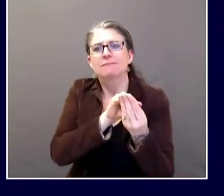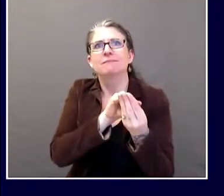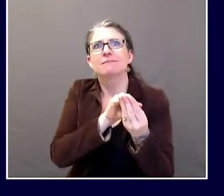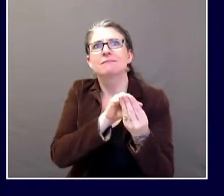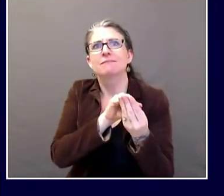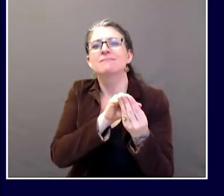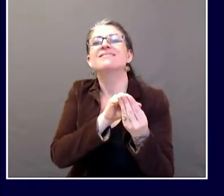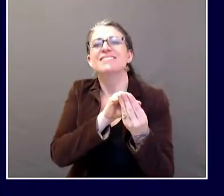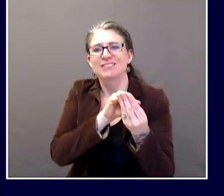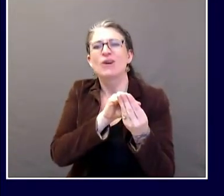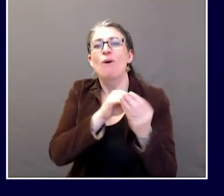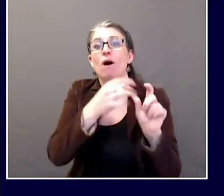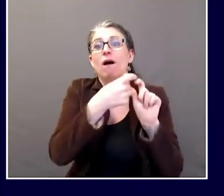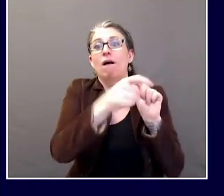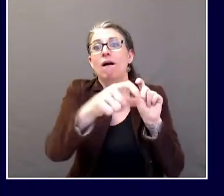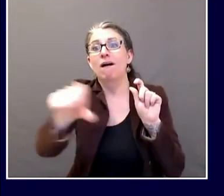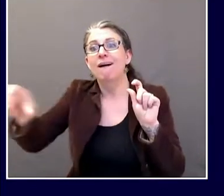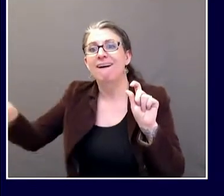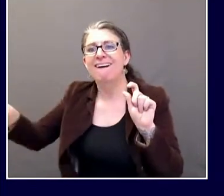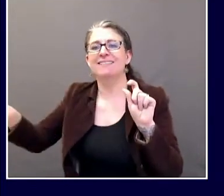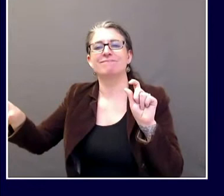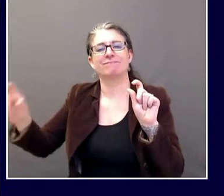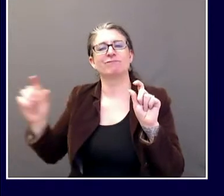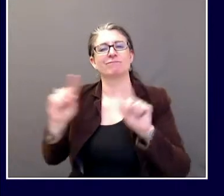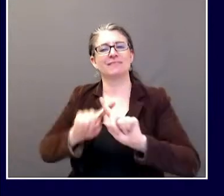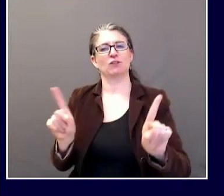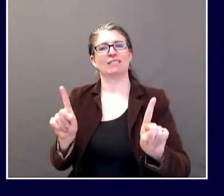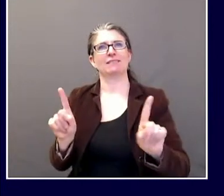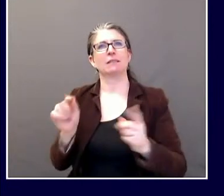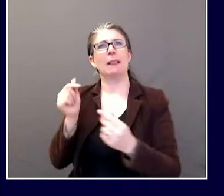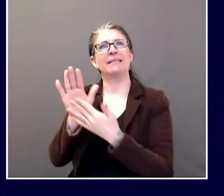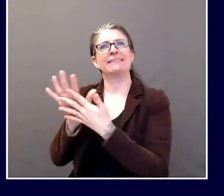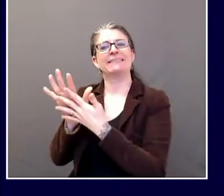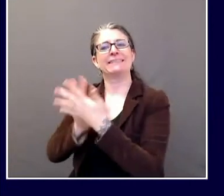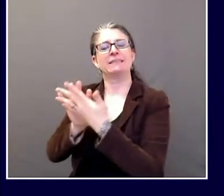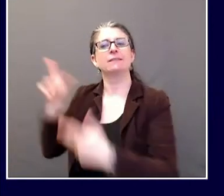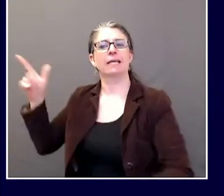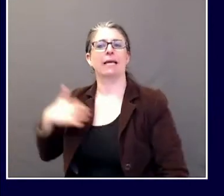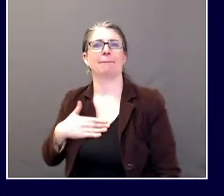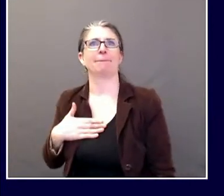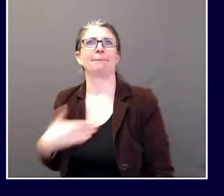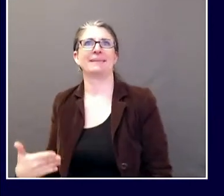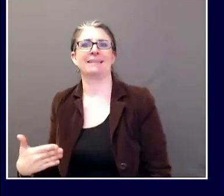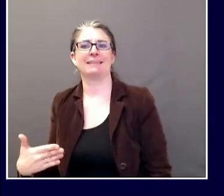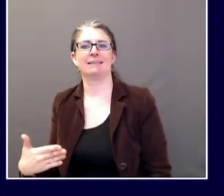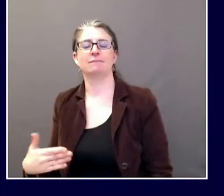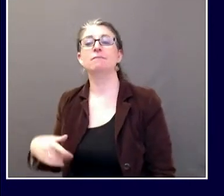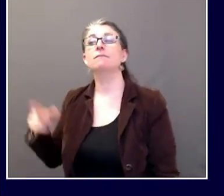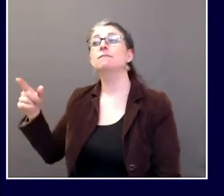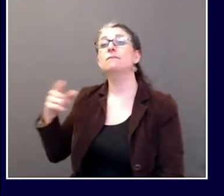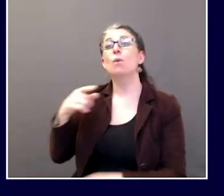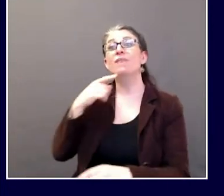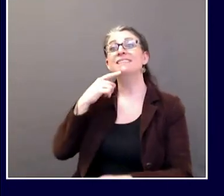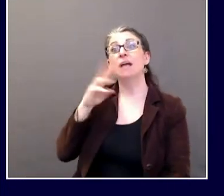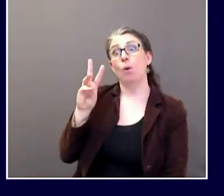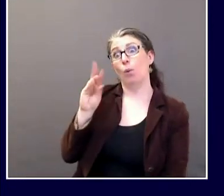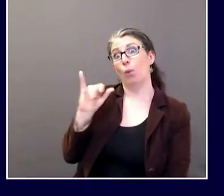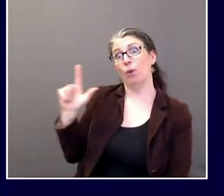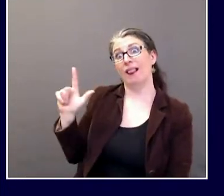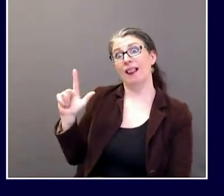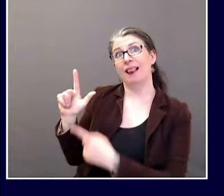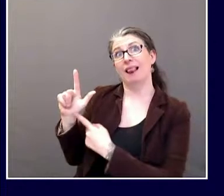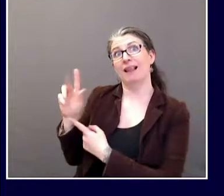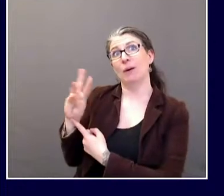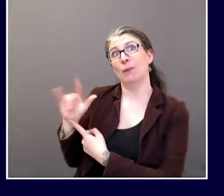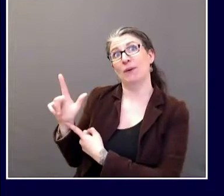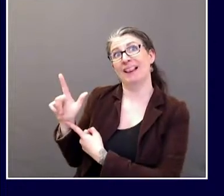voucher in their system such that at the requisite time, Maine can utilize that voucher, I'm saying voucher in quotes, to